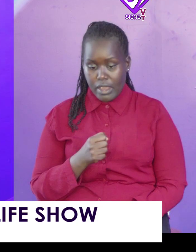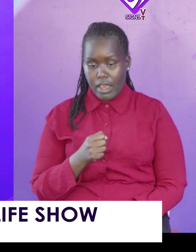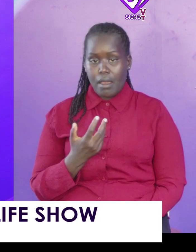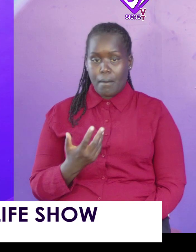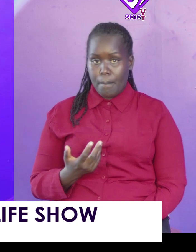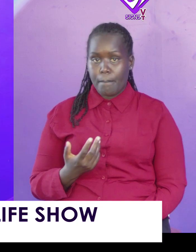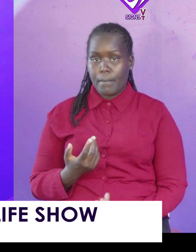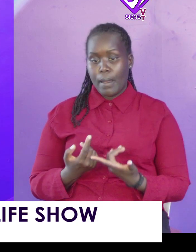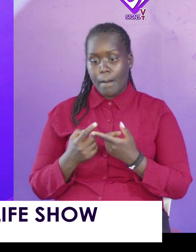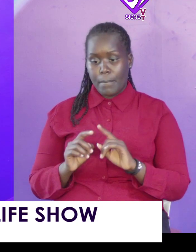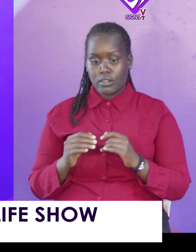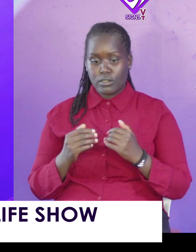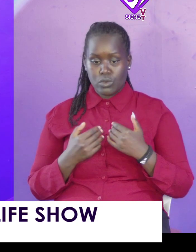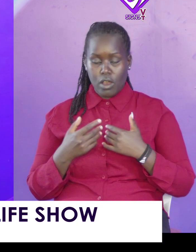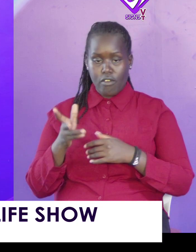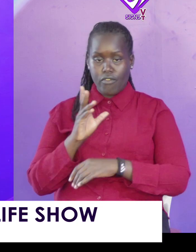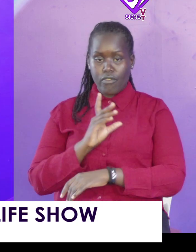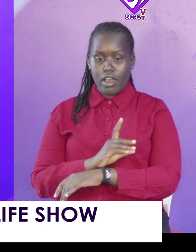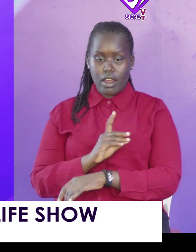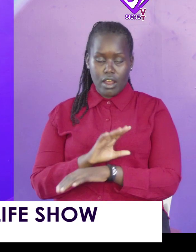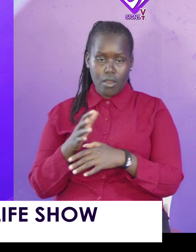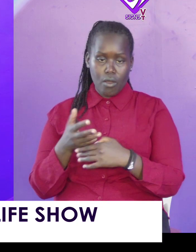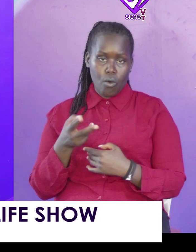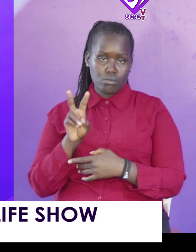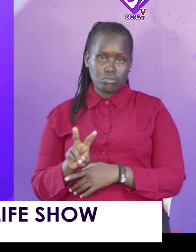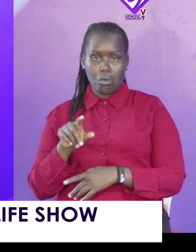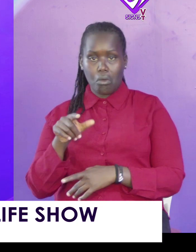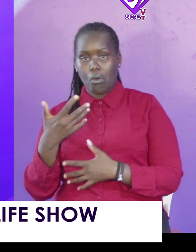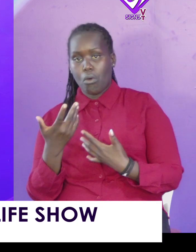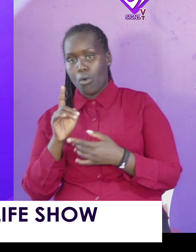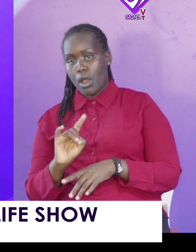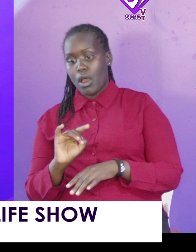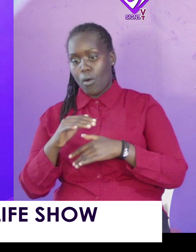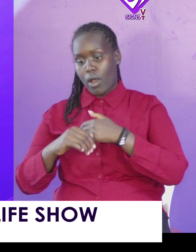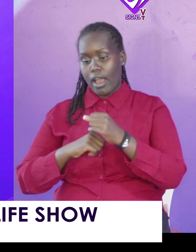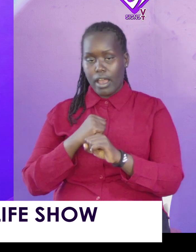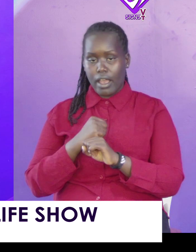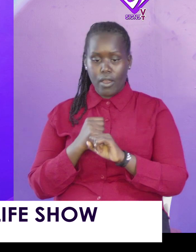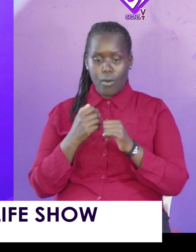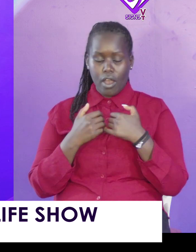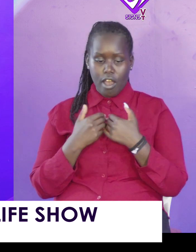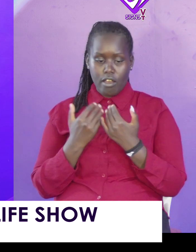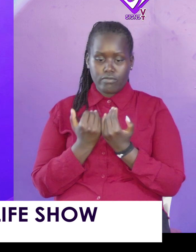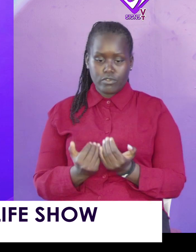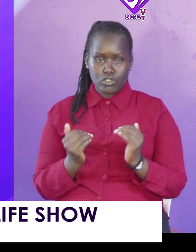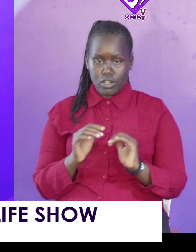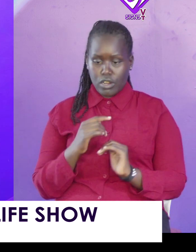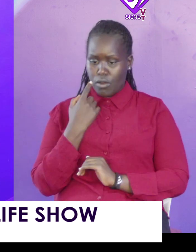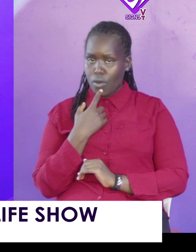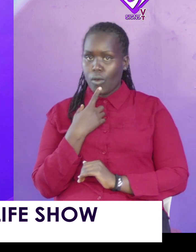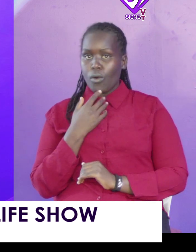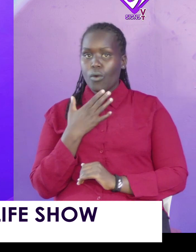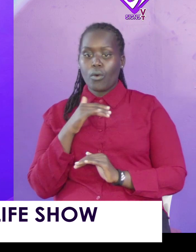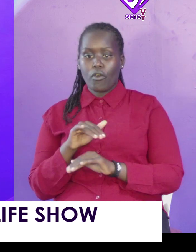are, but you still have a day or two, a month, a year. You still have grandchildren that are looking up to